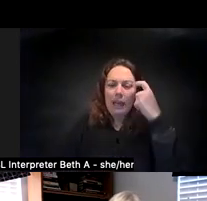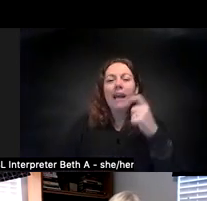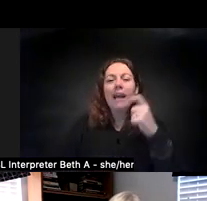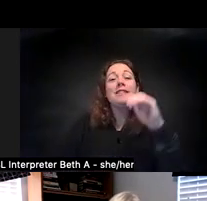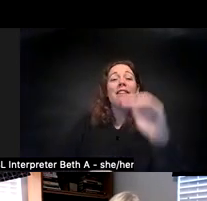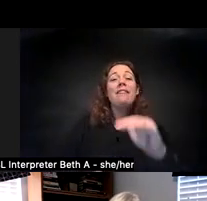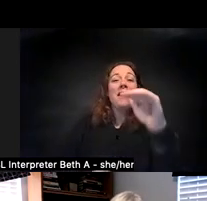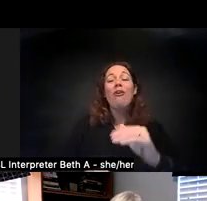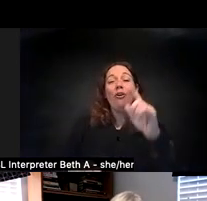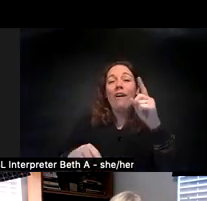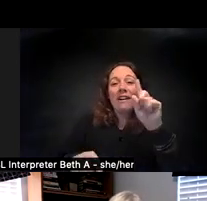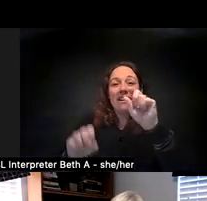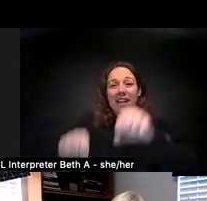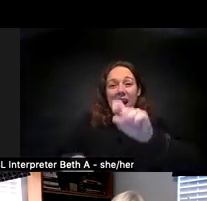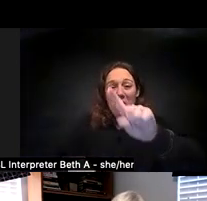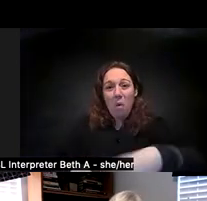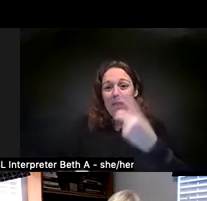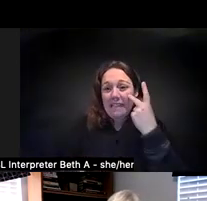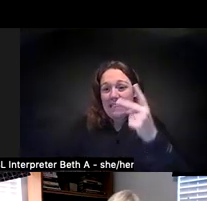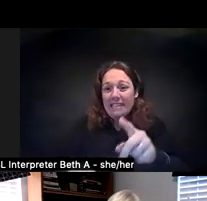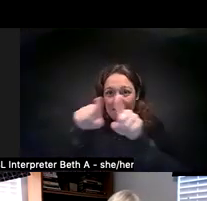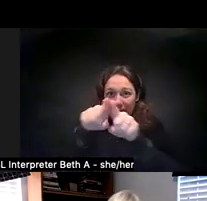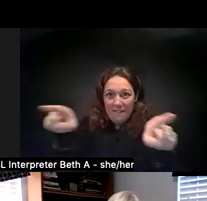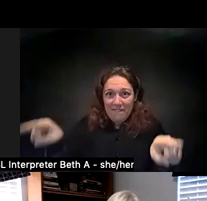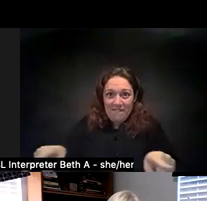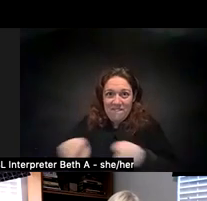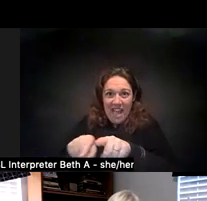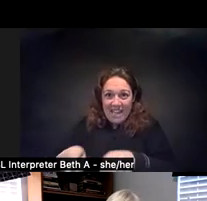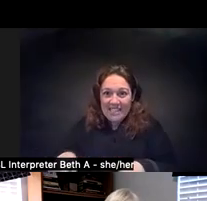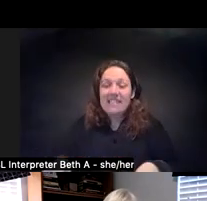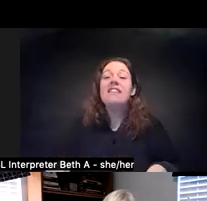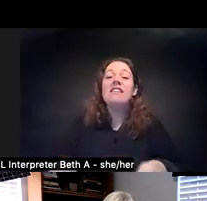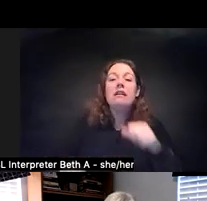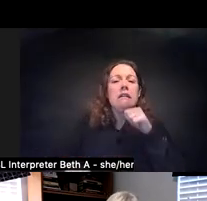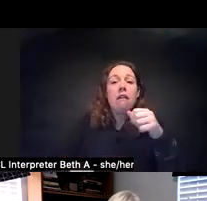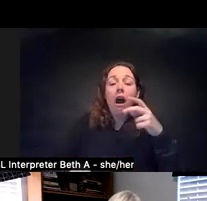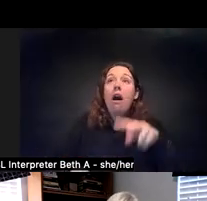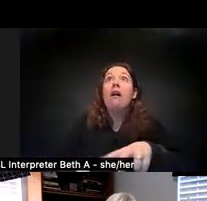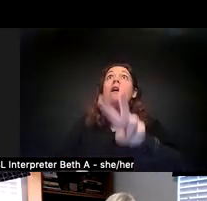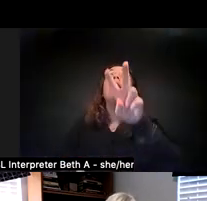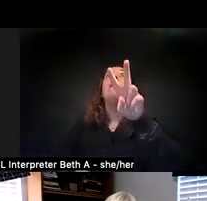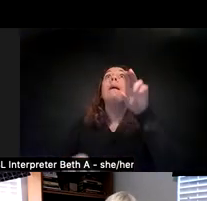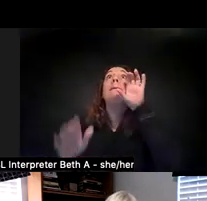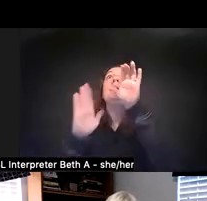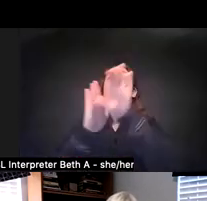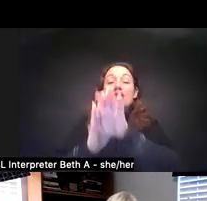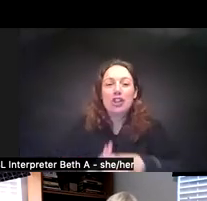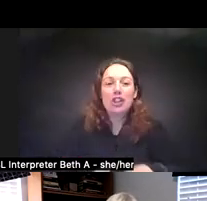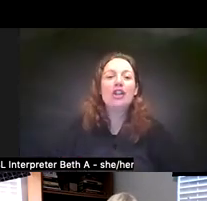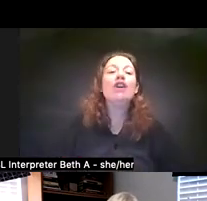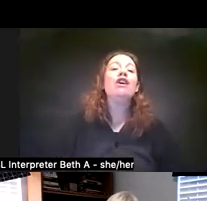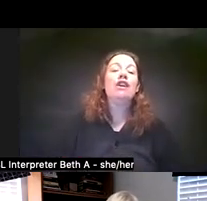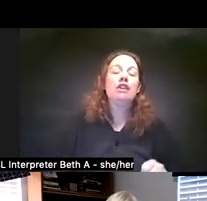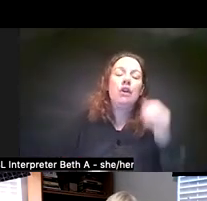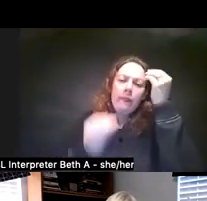can see of the museum images, which are well above his head, is the vent, the air vent below. So thinking